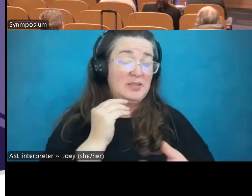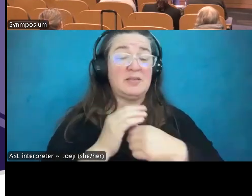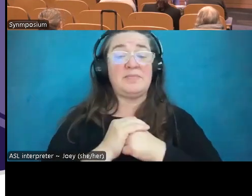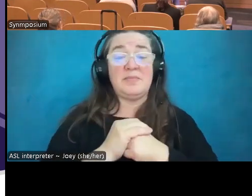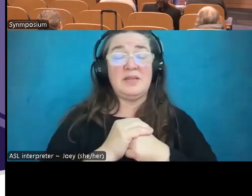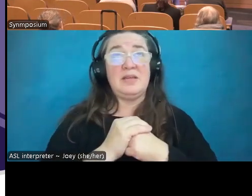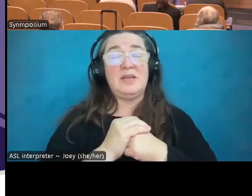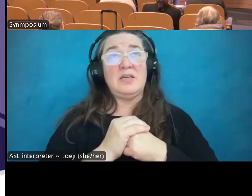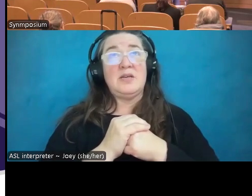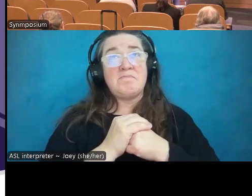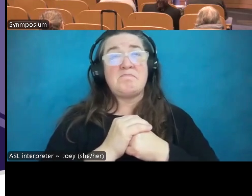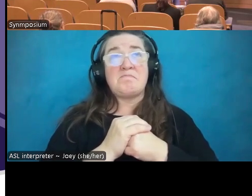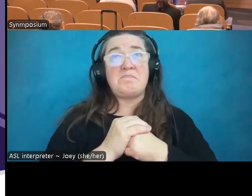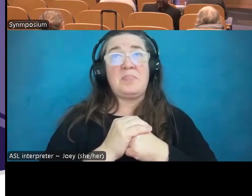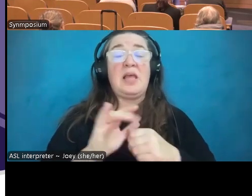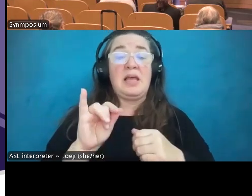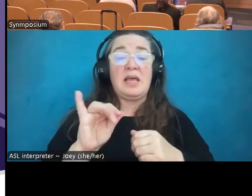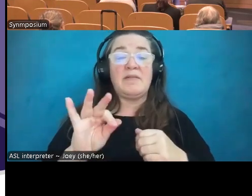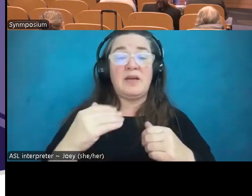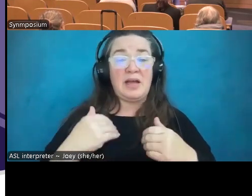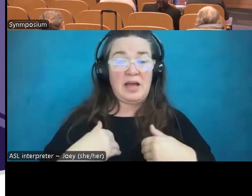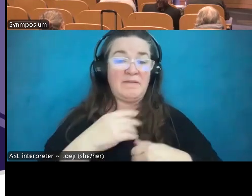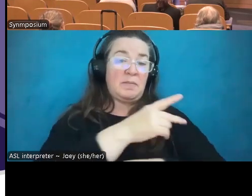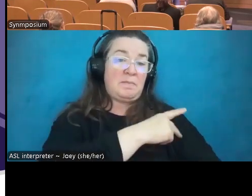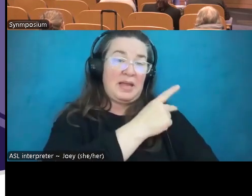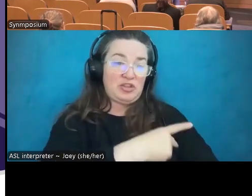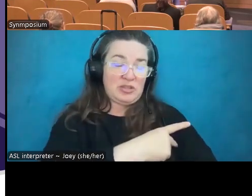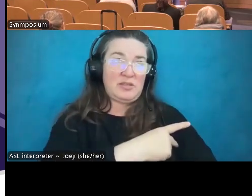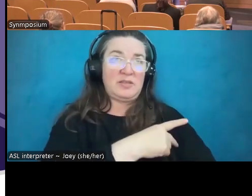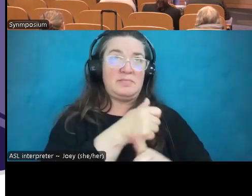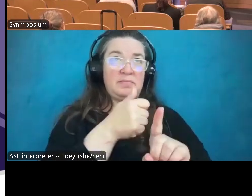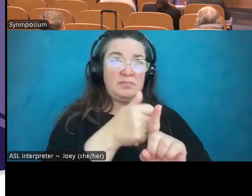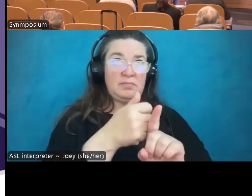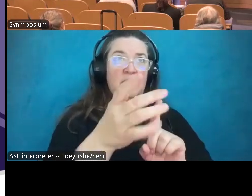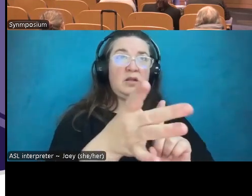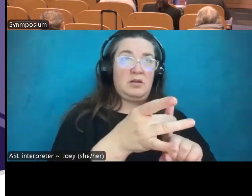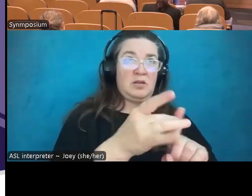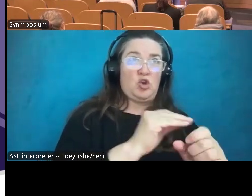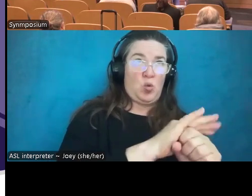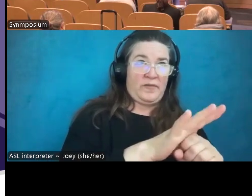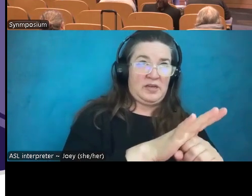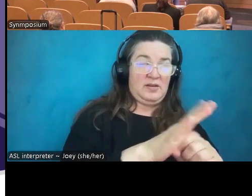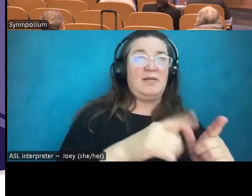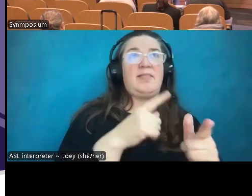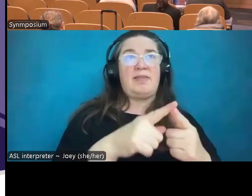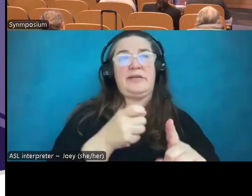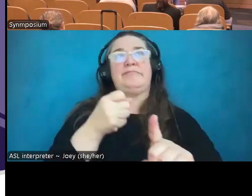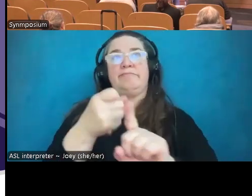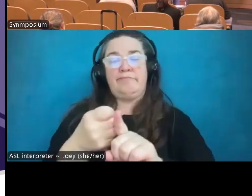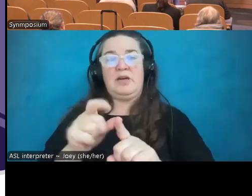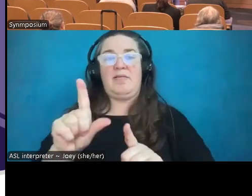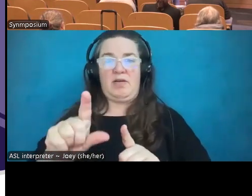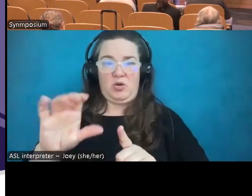right, so if you have a patient who gets COVID and gets long COVID, and then they get COVID again, how often do you see either